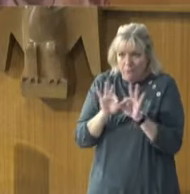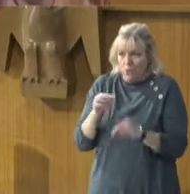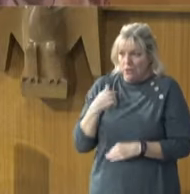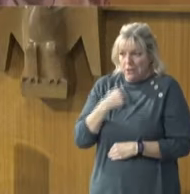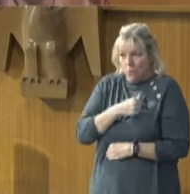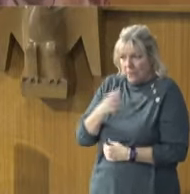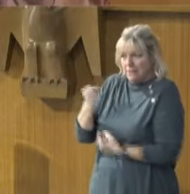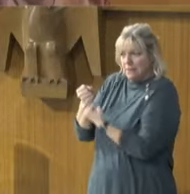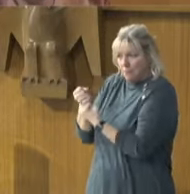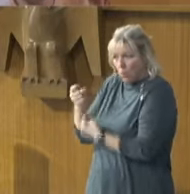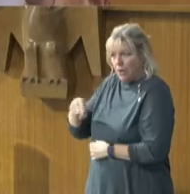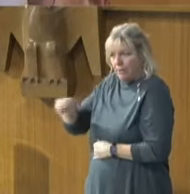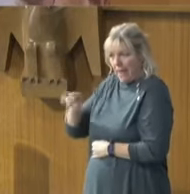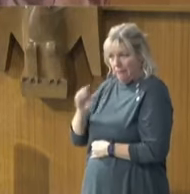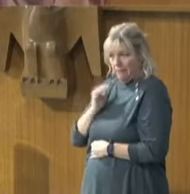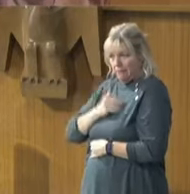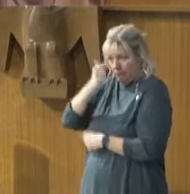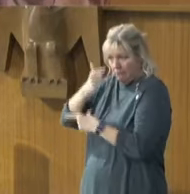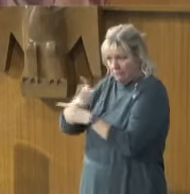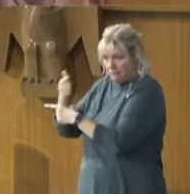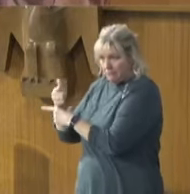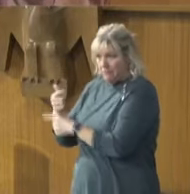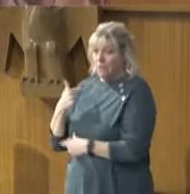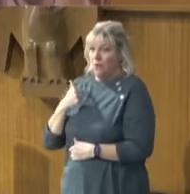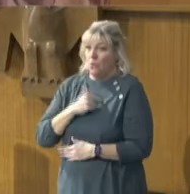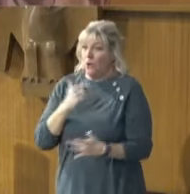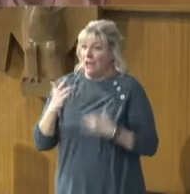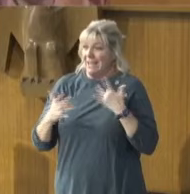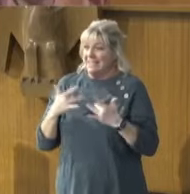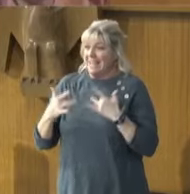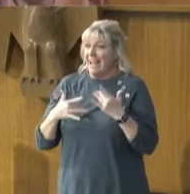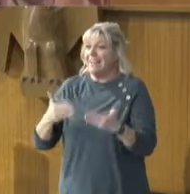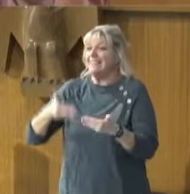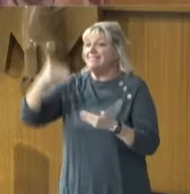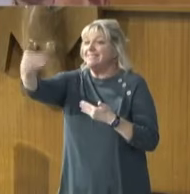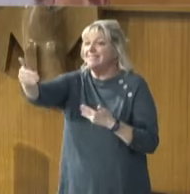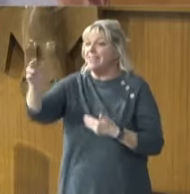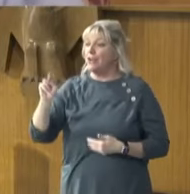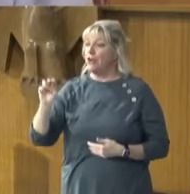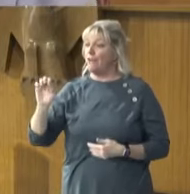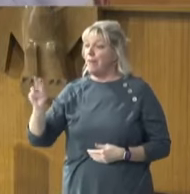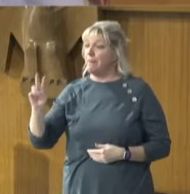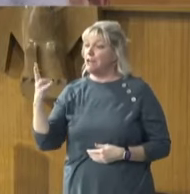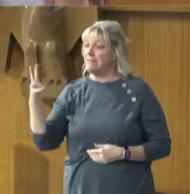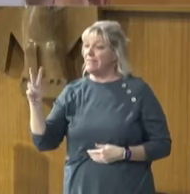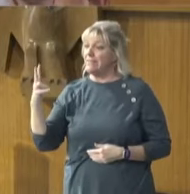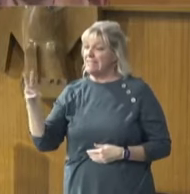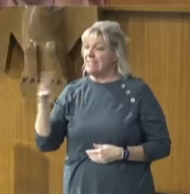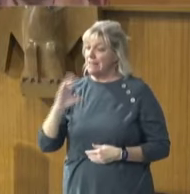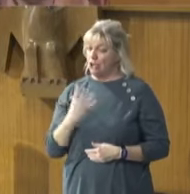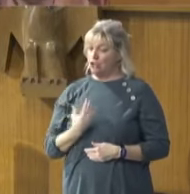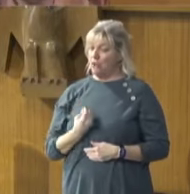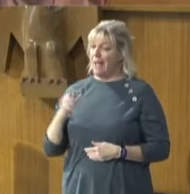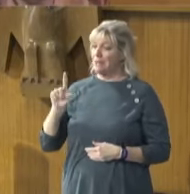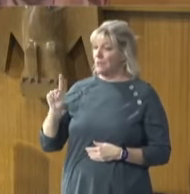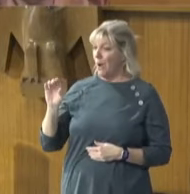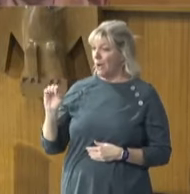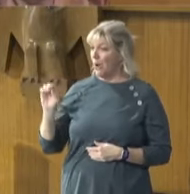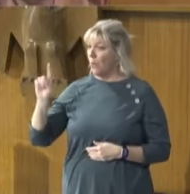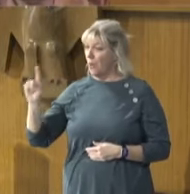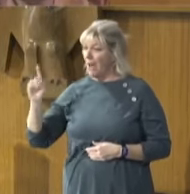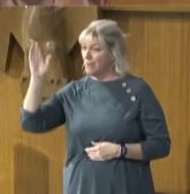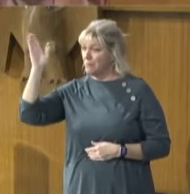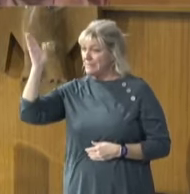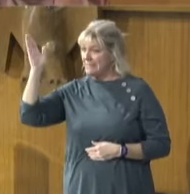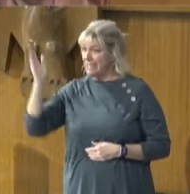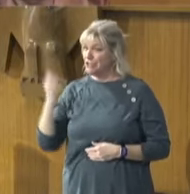siblings. We're excited that our next Brunch Church after today, November 17th, will be a Trans 101 presentation by a trans individual